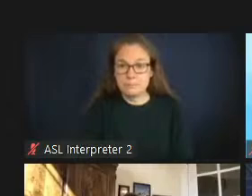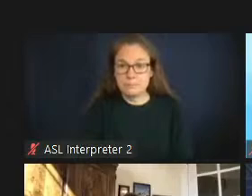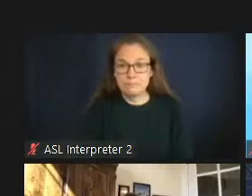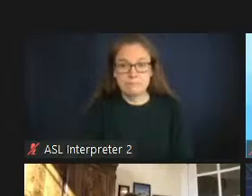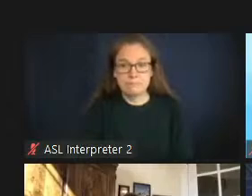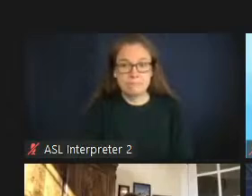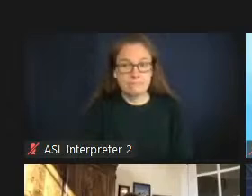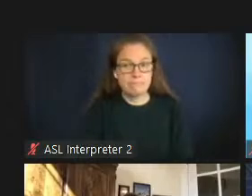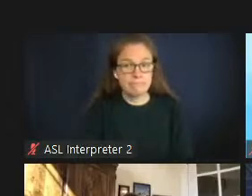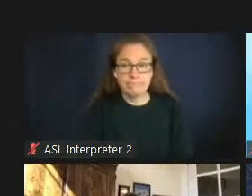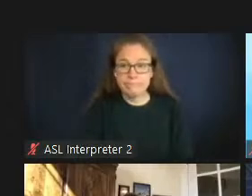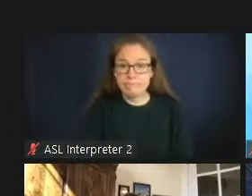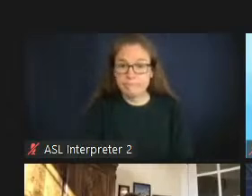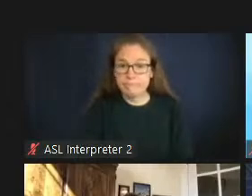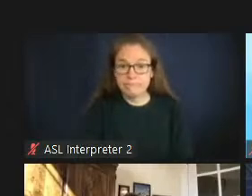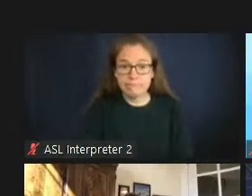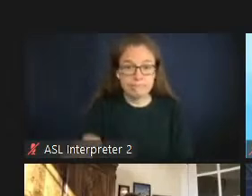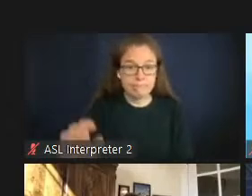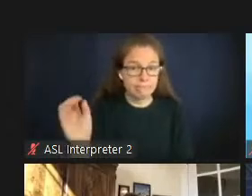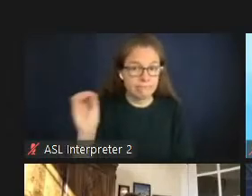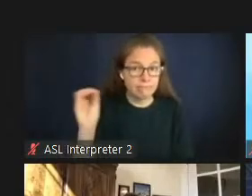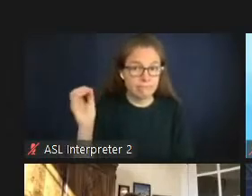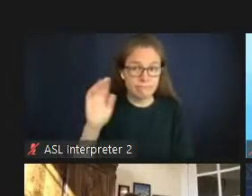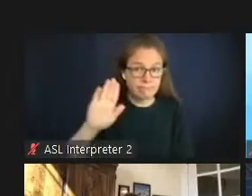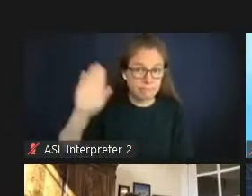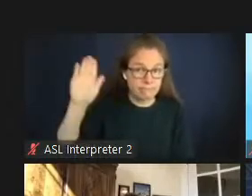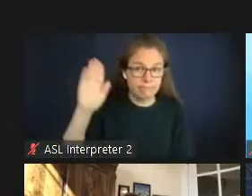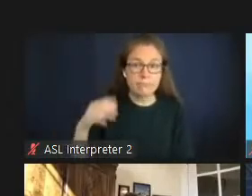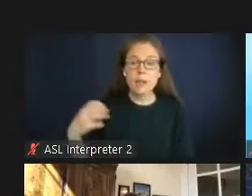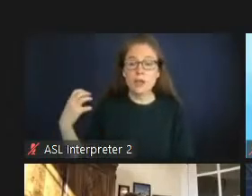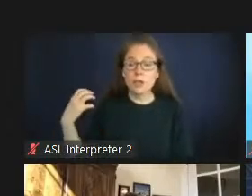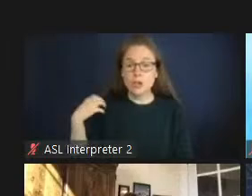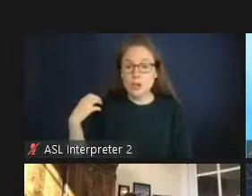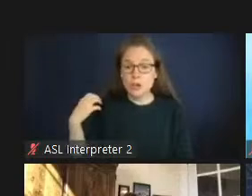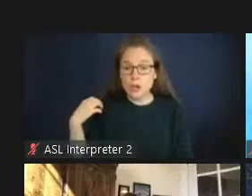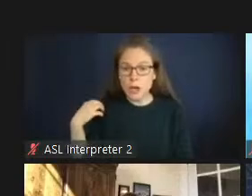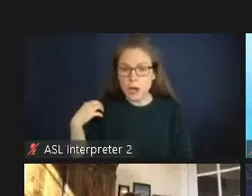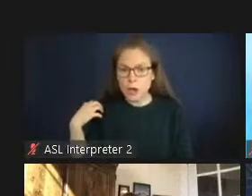Not seeing any questions. No. Chair Beachy. No.